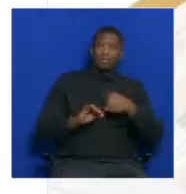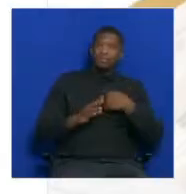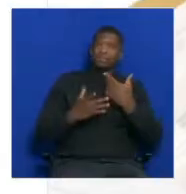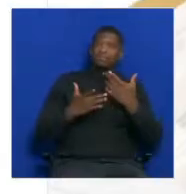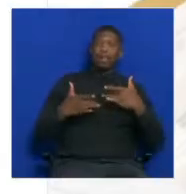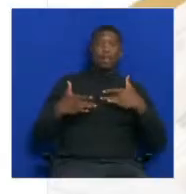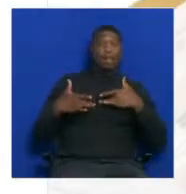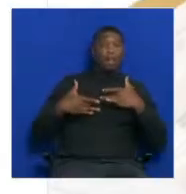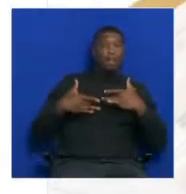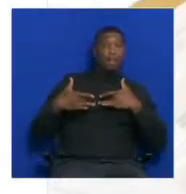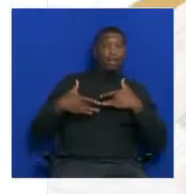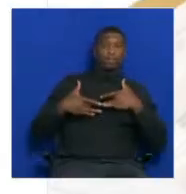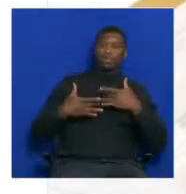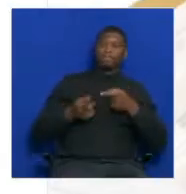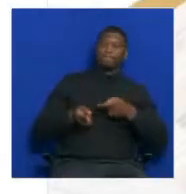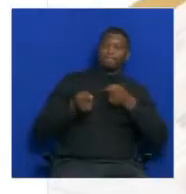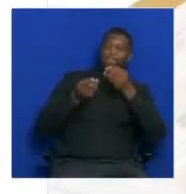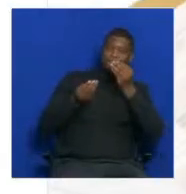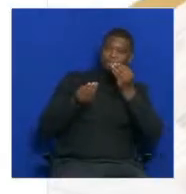ask to